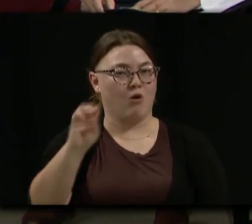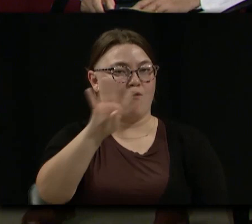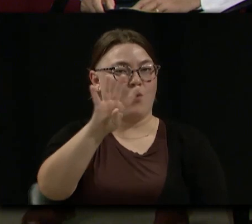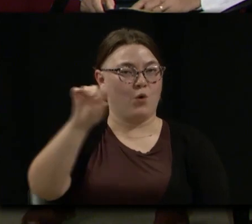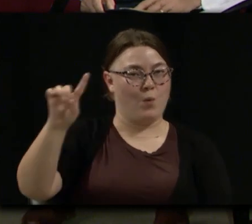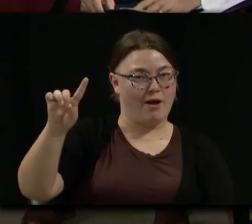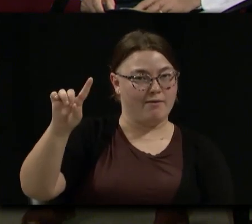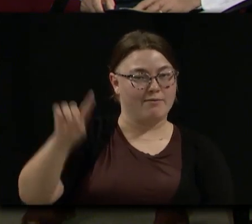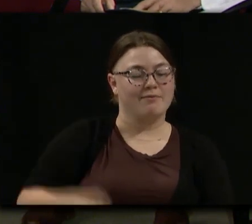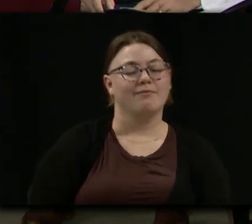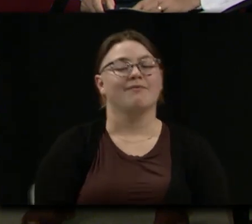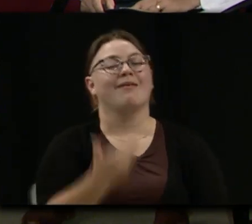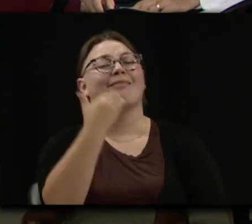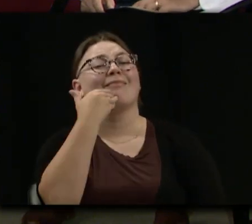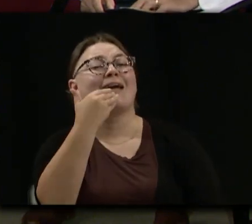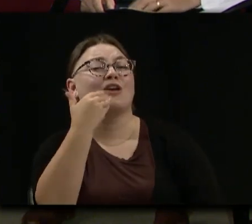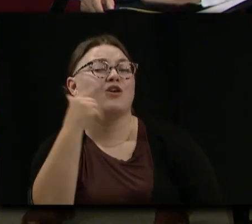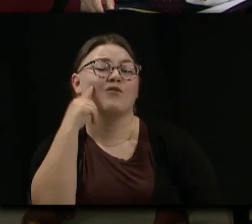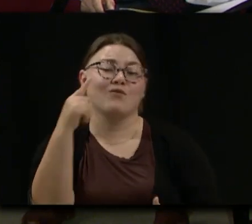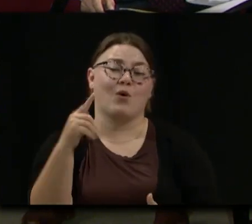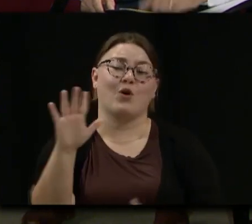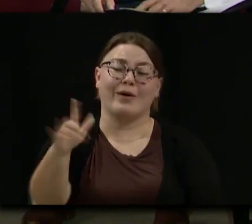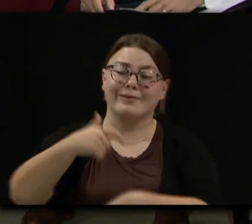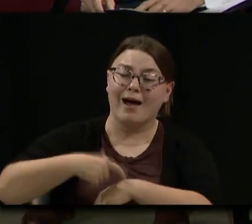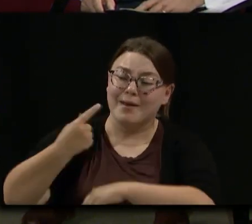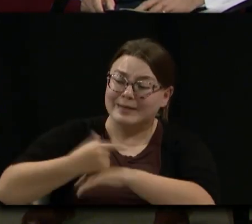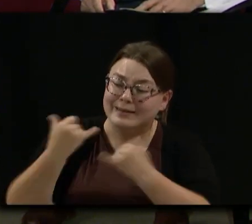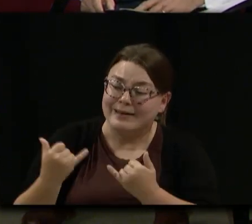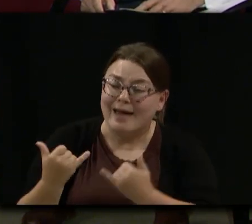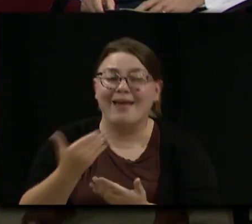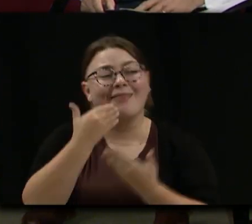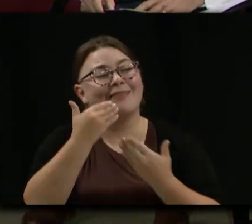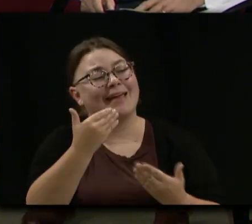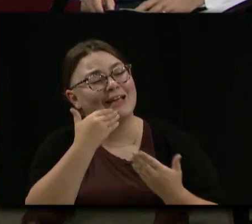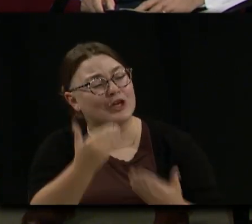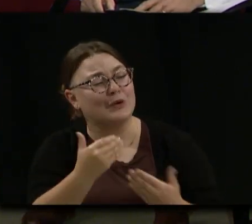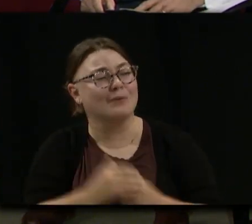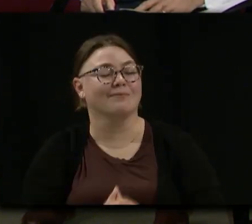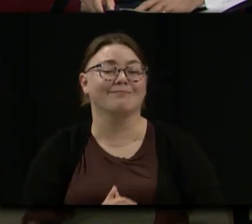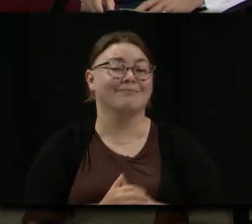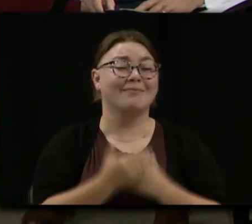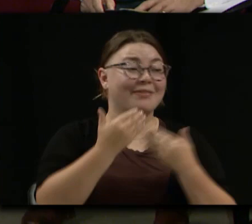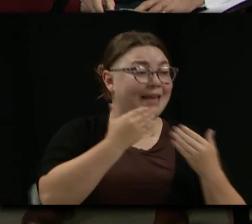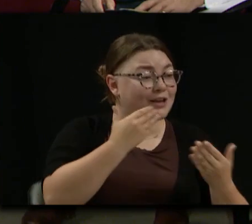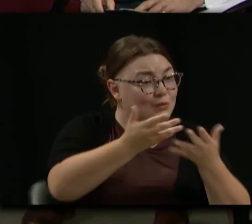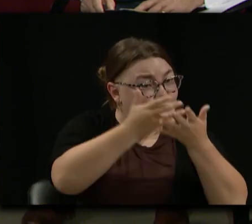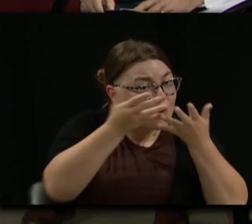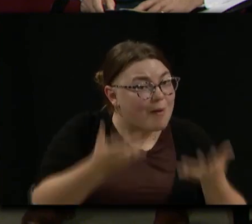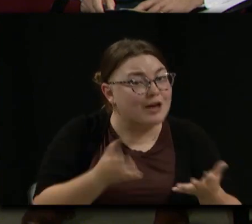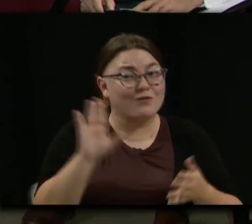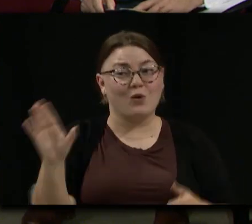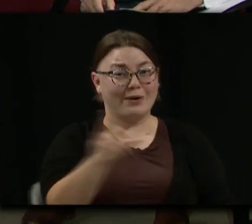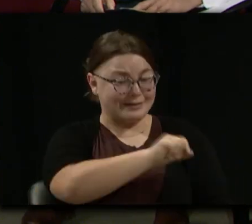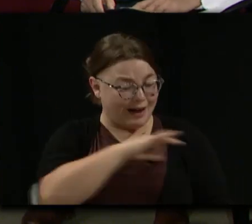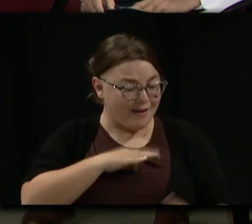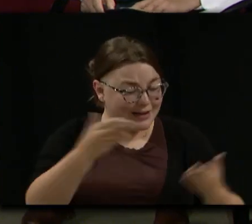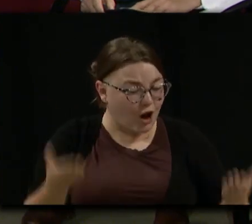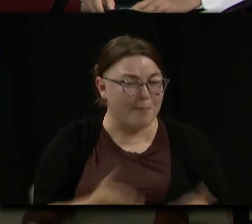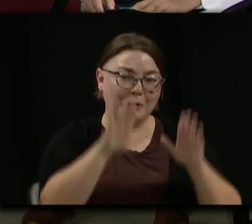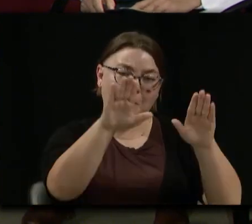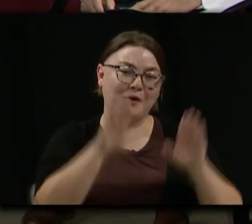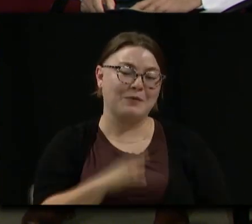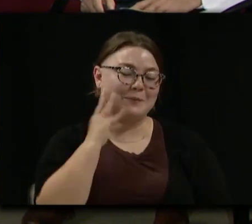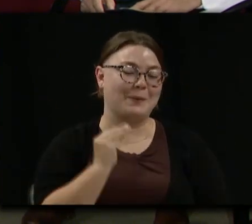937-228-4041. I want to thank you for sharing your time with us. And Jeff, thank you again. And thank you to you and the staff here. It's been wonderful. Great.